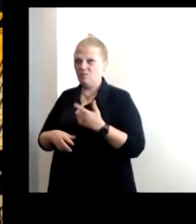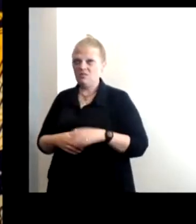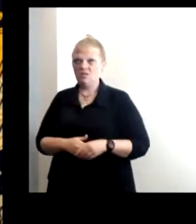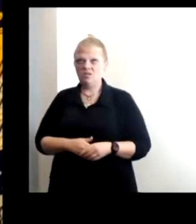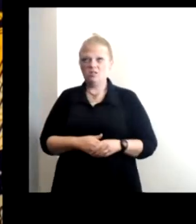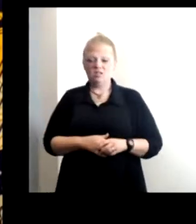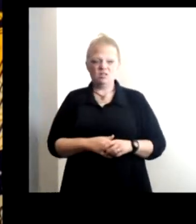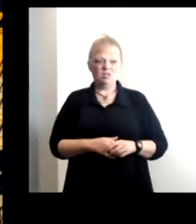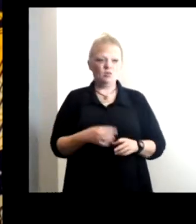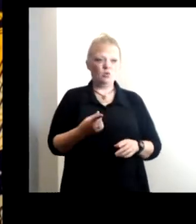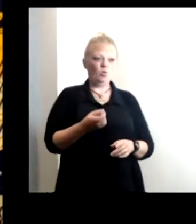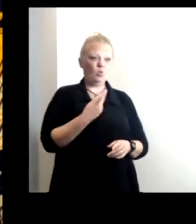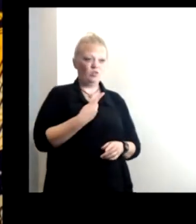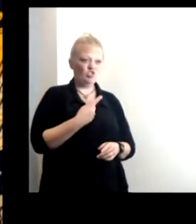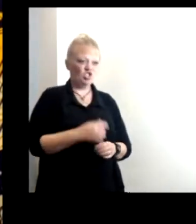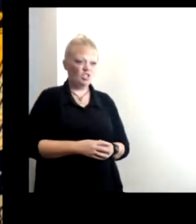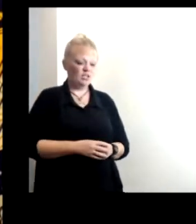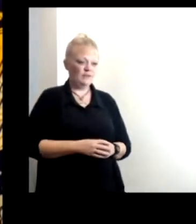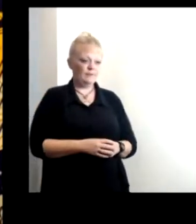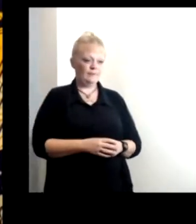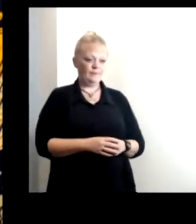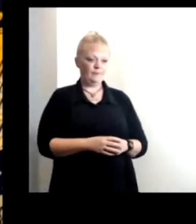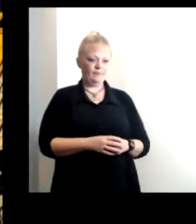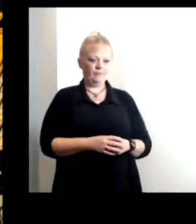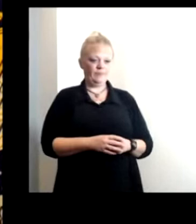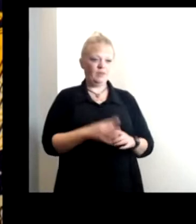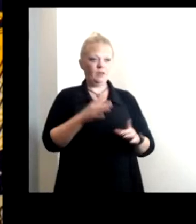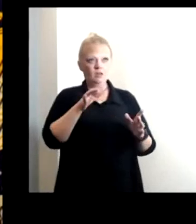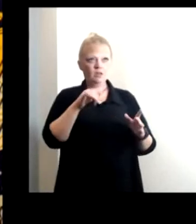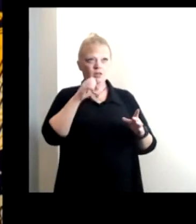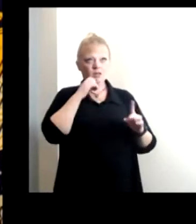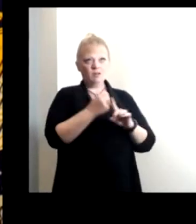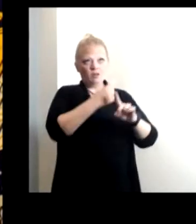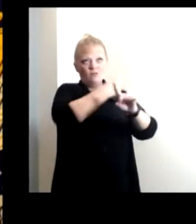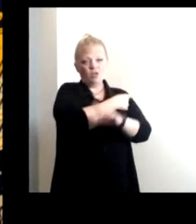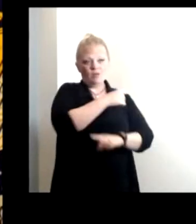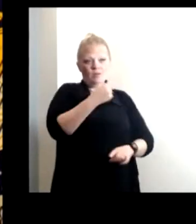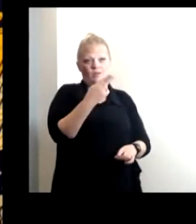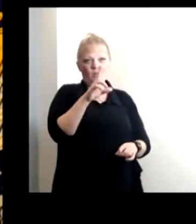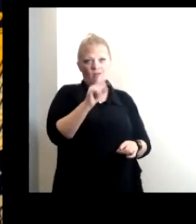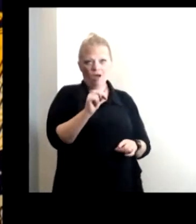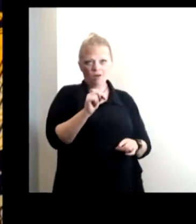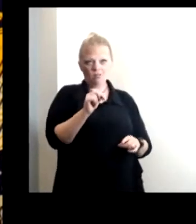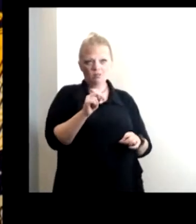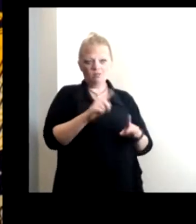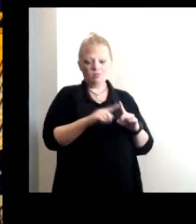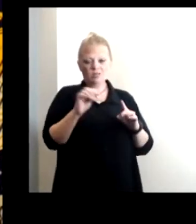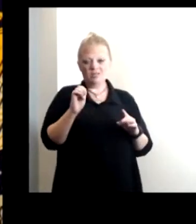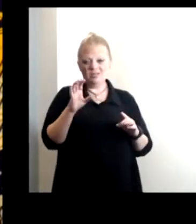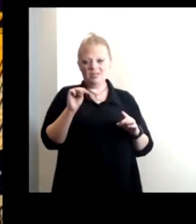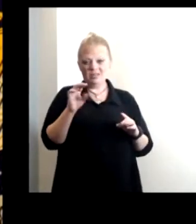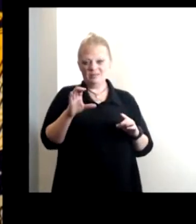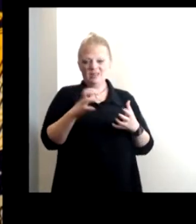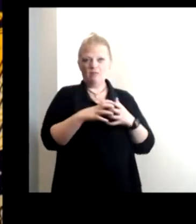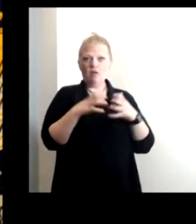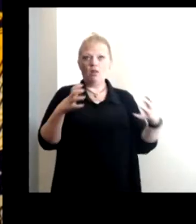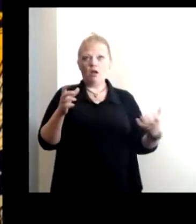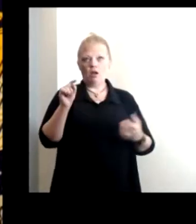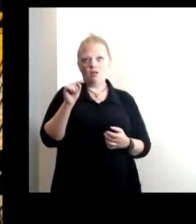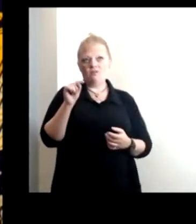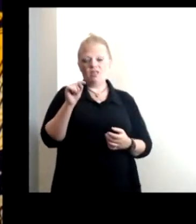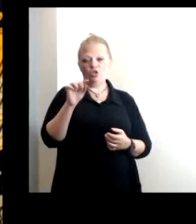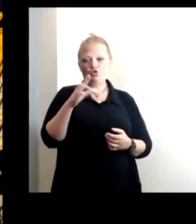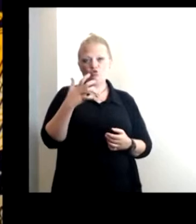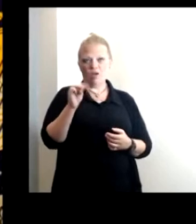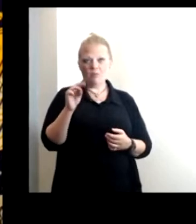question is in regards to, well, it's off topic regarding gun violence, but also how ECMC gets a tremendous amount of trauma victims and also has